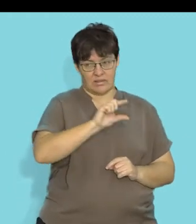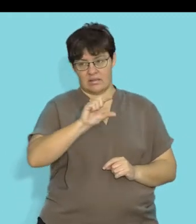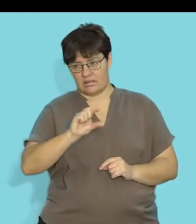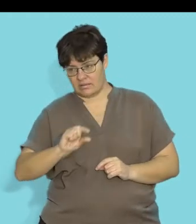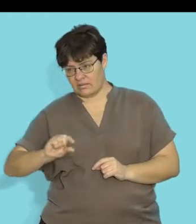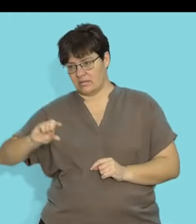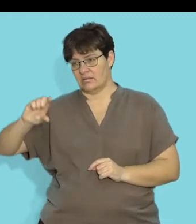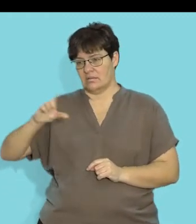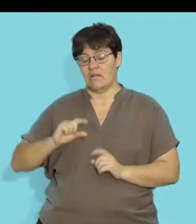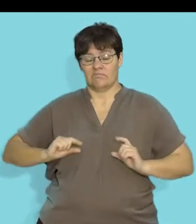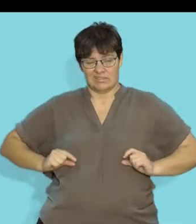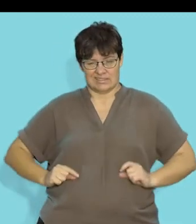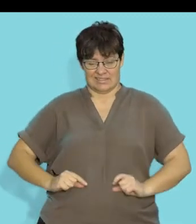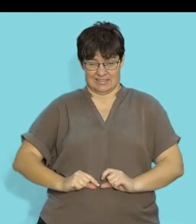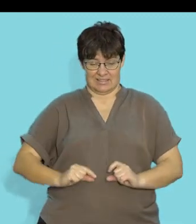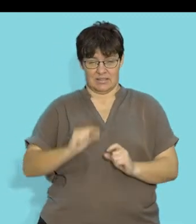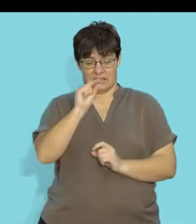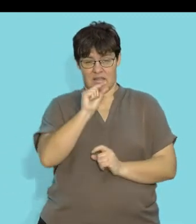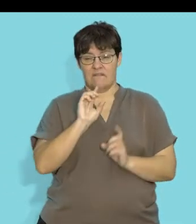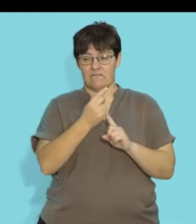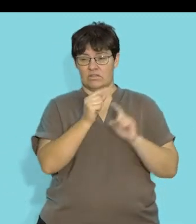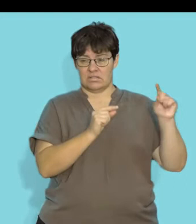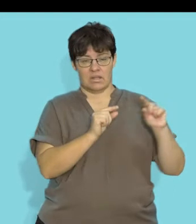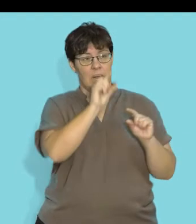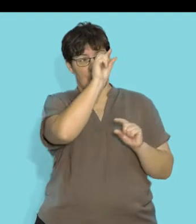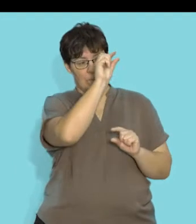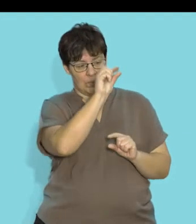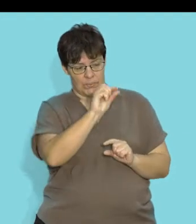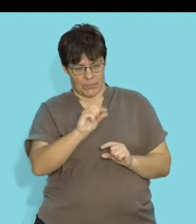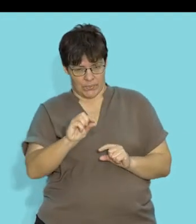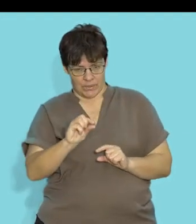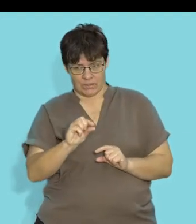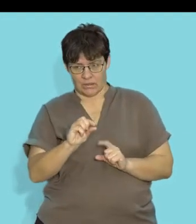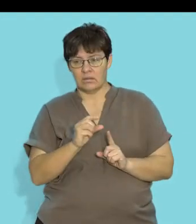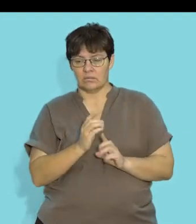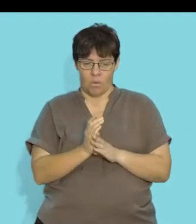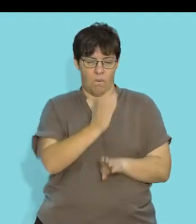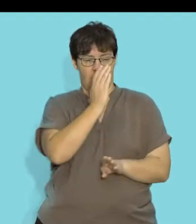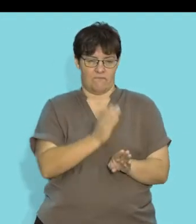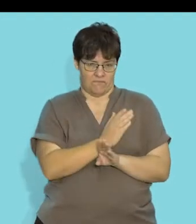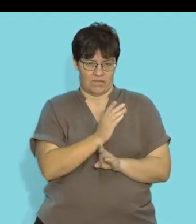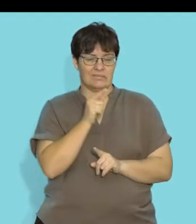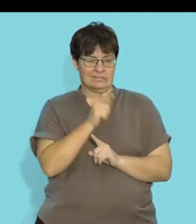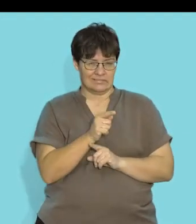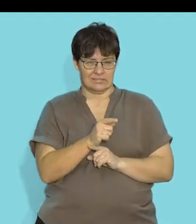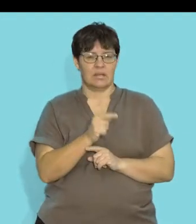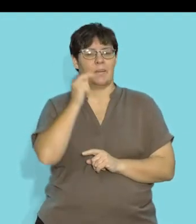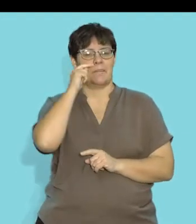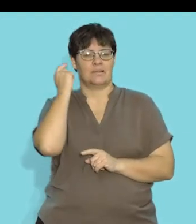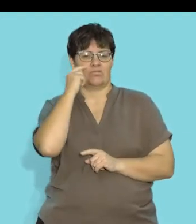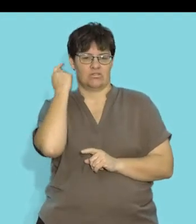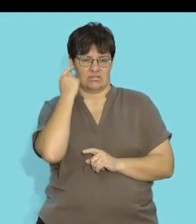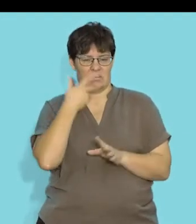is a measure of the thickness of the endometrium, and the first bit shows you the thinning of that, or the shredding away of that, and that is referred to